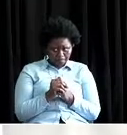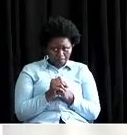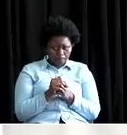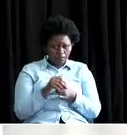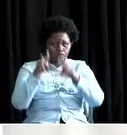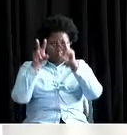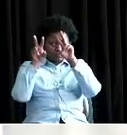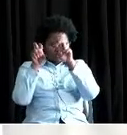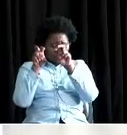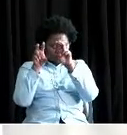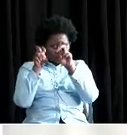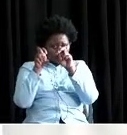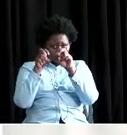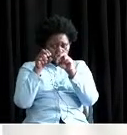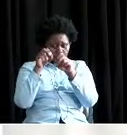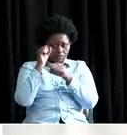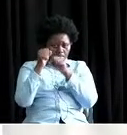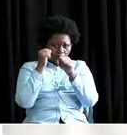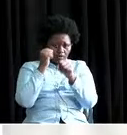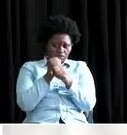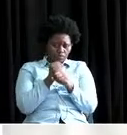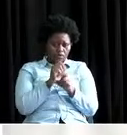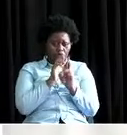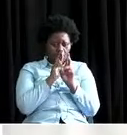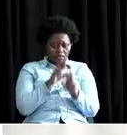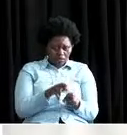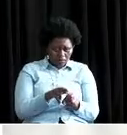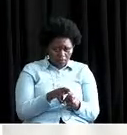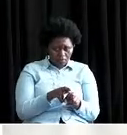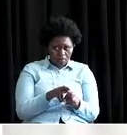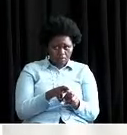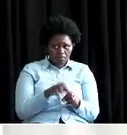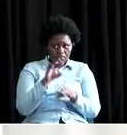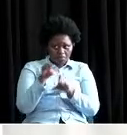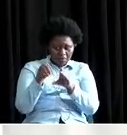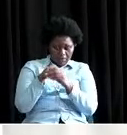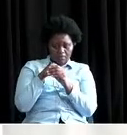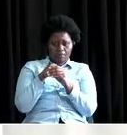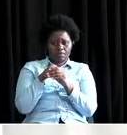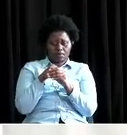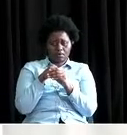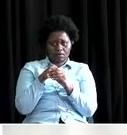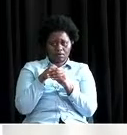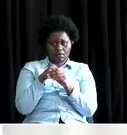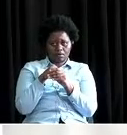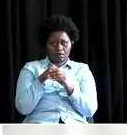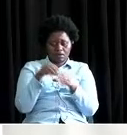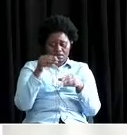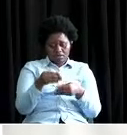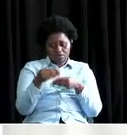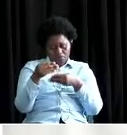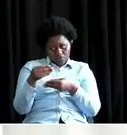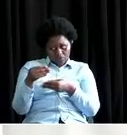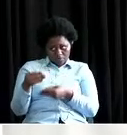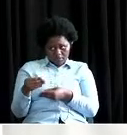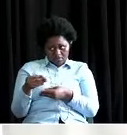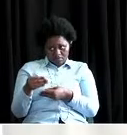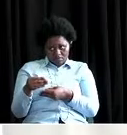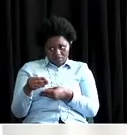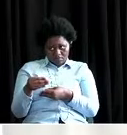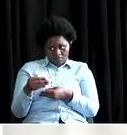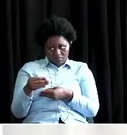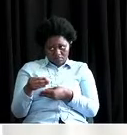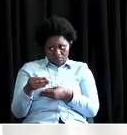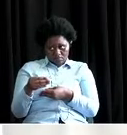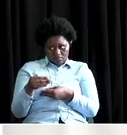the issue of the annual report, which is also part of our documents that are